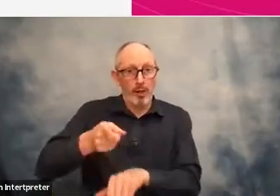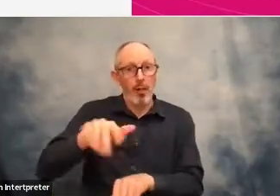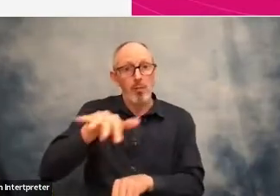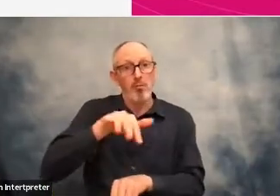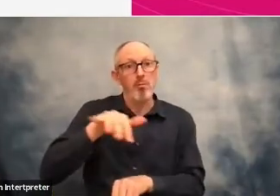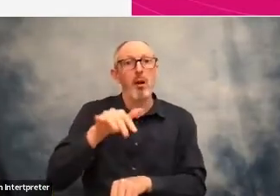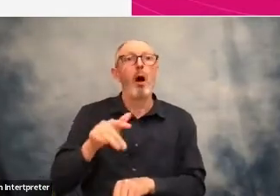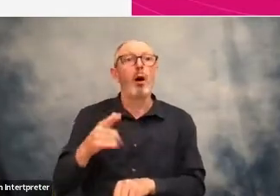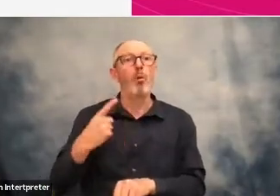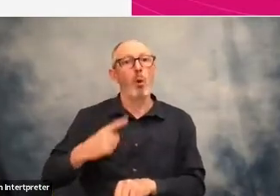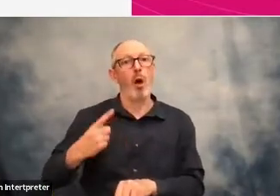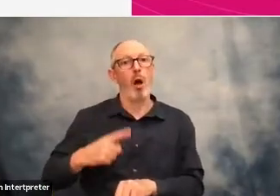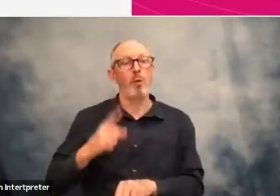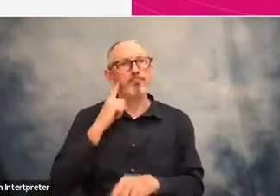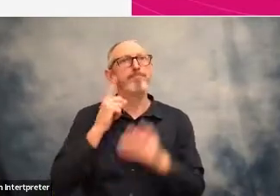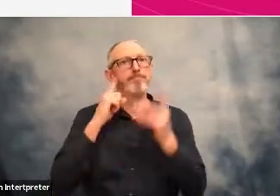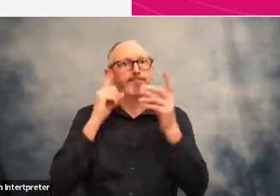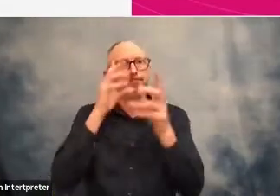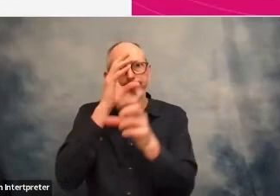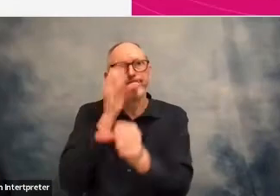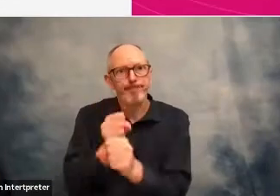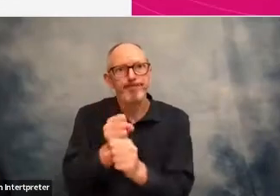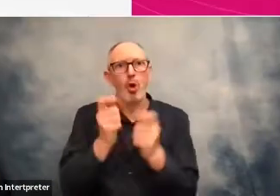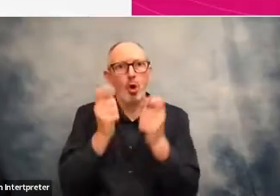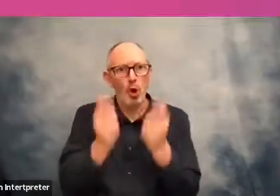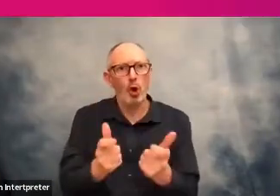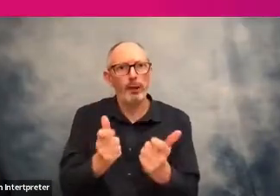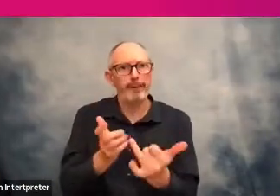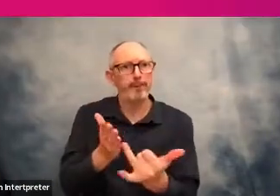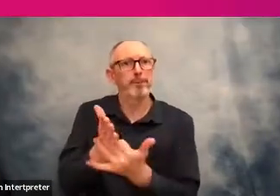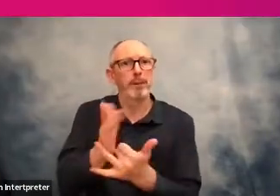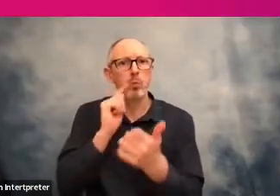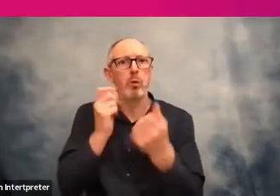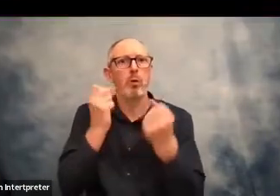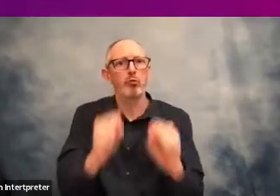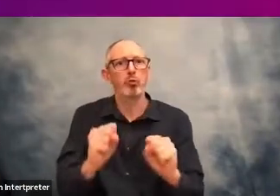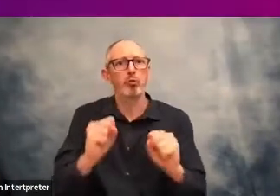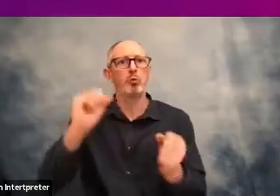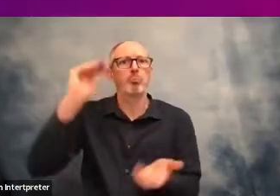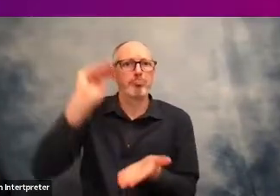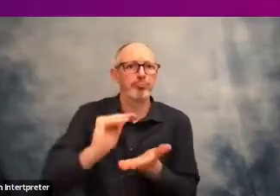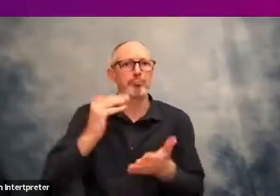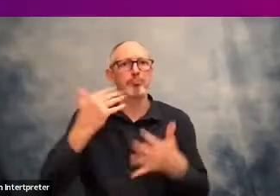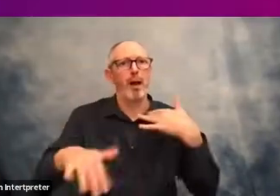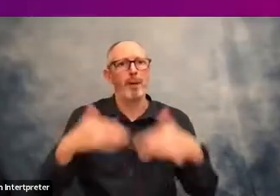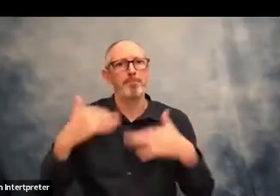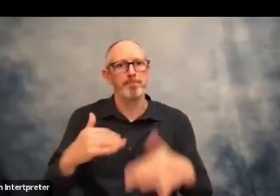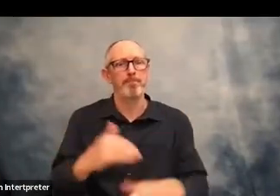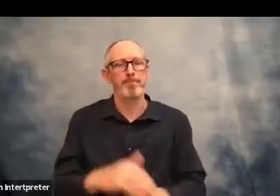believe that early intervention will reduce harm and that they're the ones to build it.